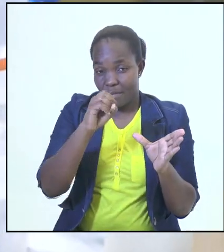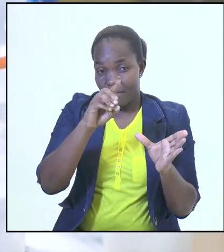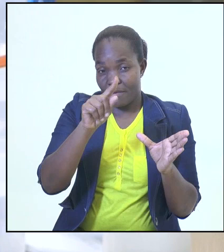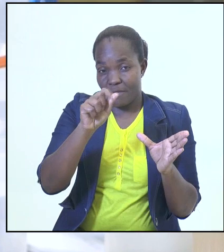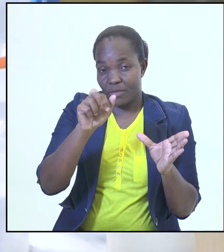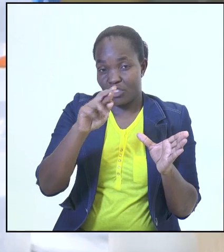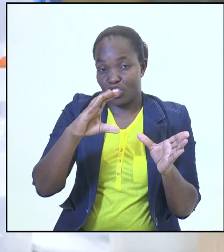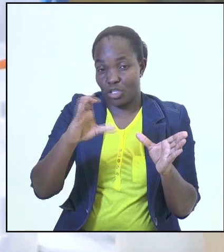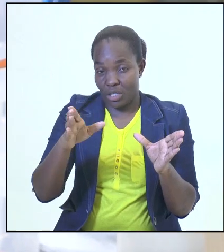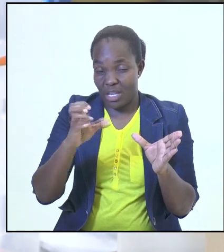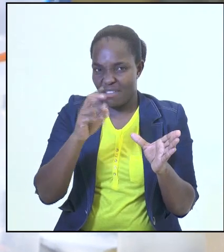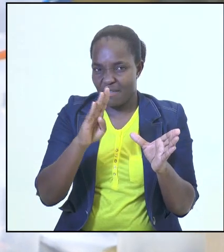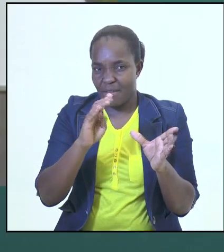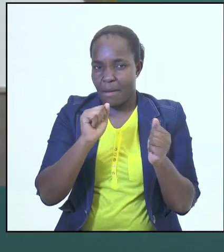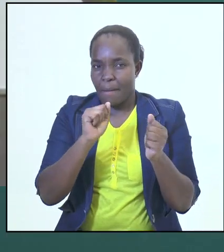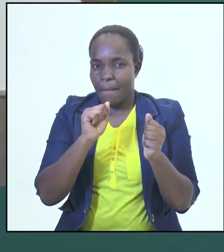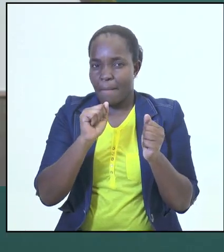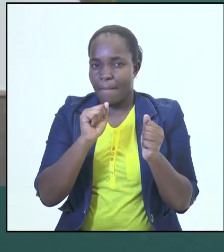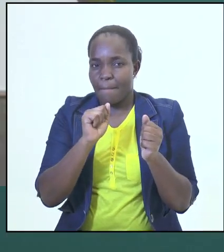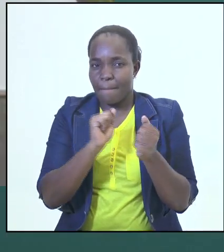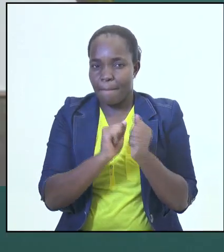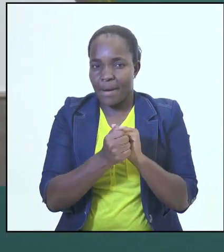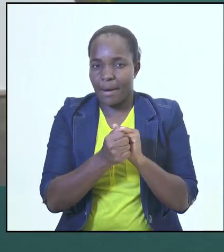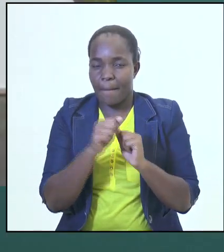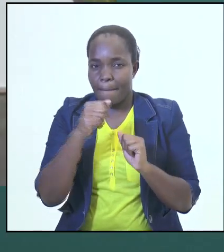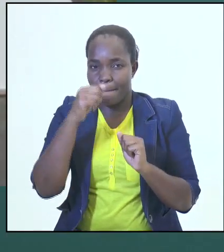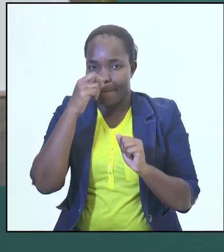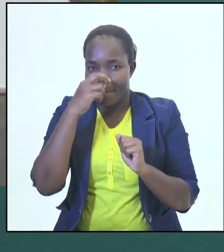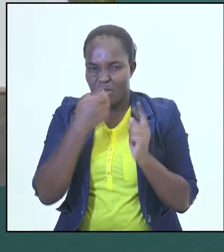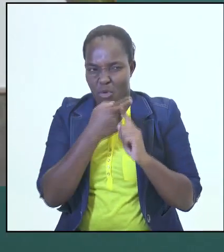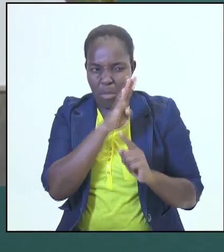Starch turns brown, iodine solution to black.